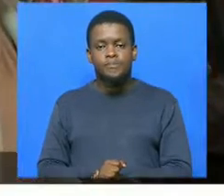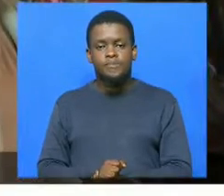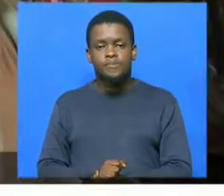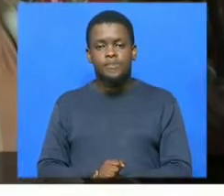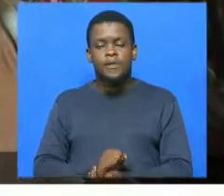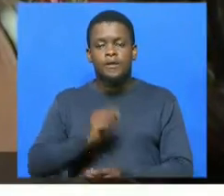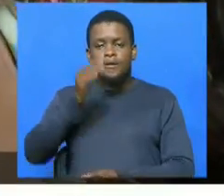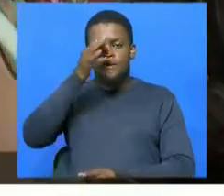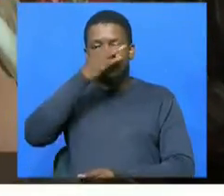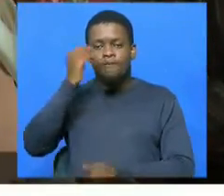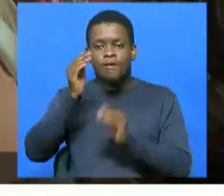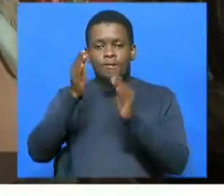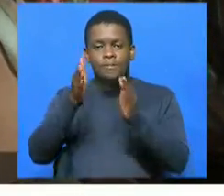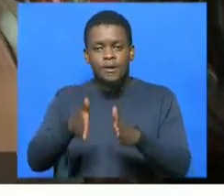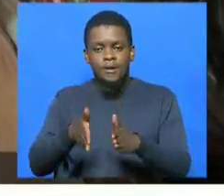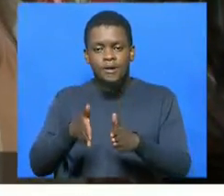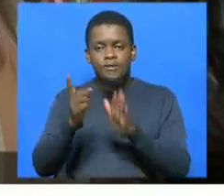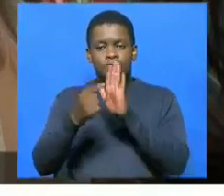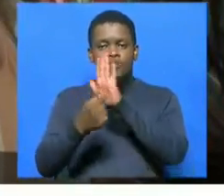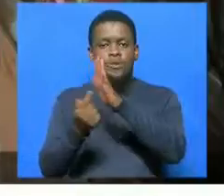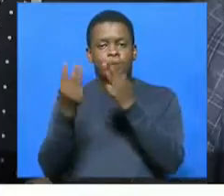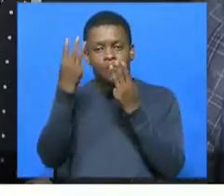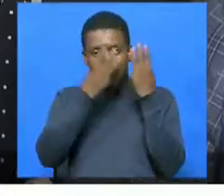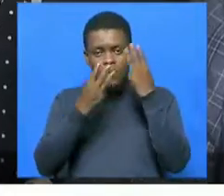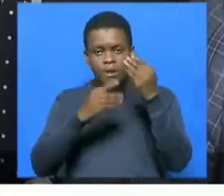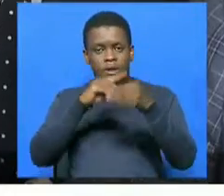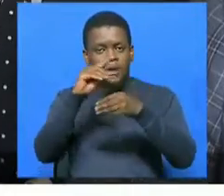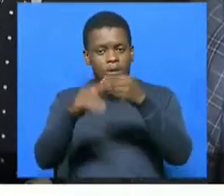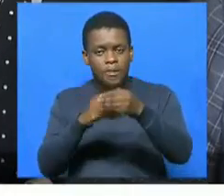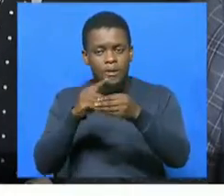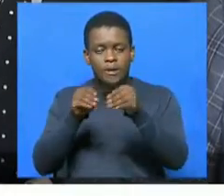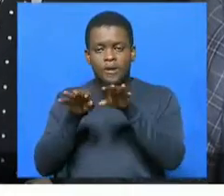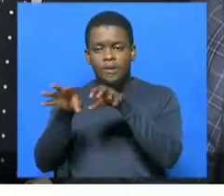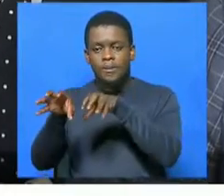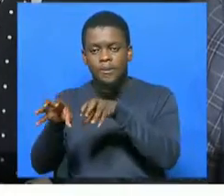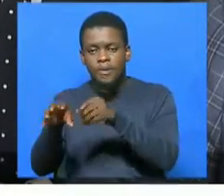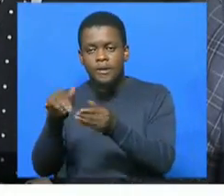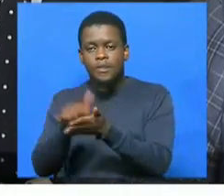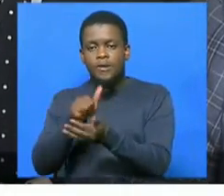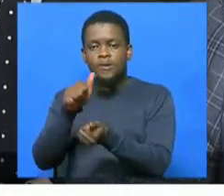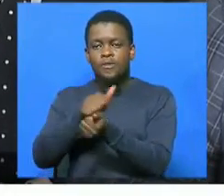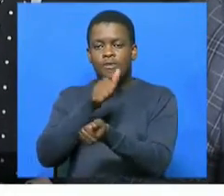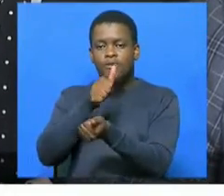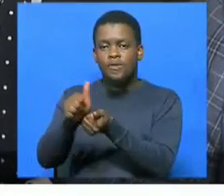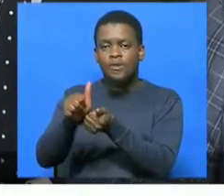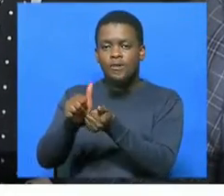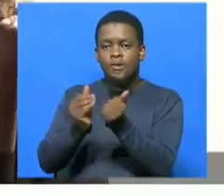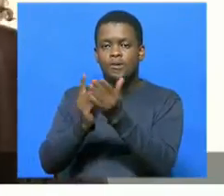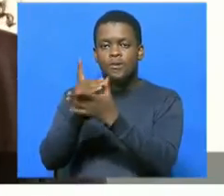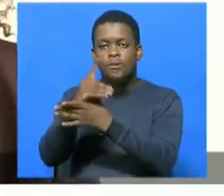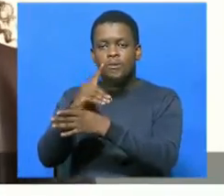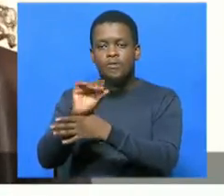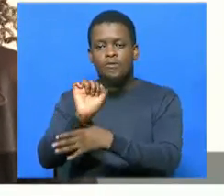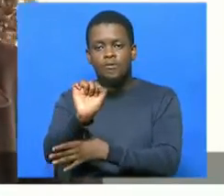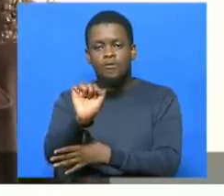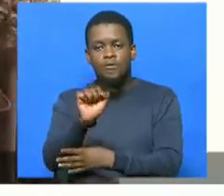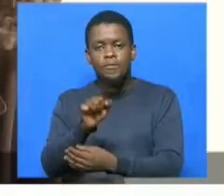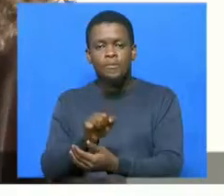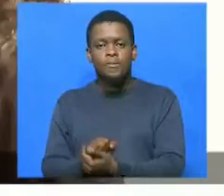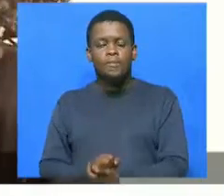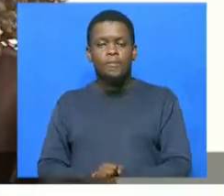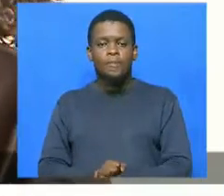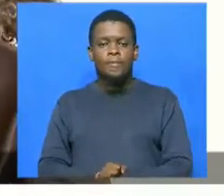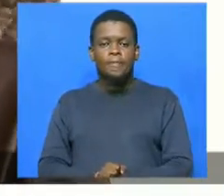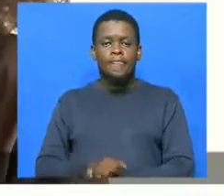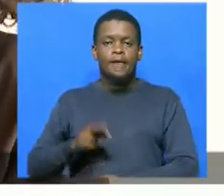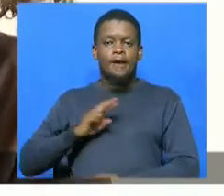Meanwhile, farmers also expressed concern about the insects that causes a great damage to their crops. We